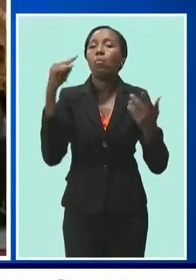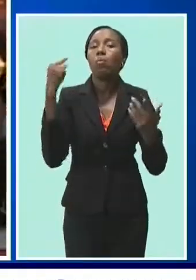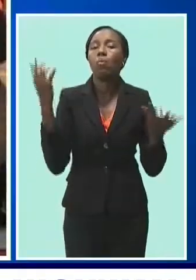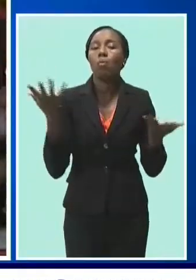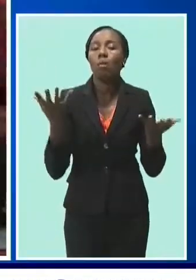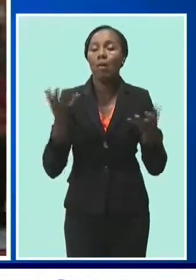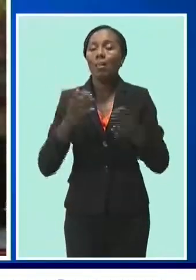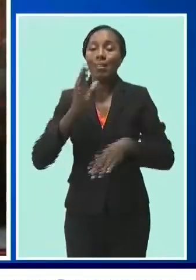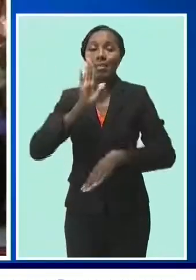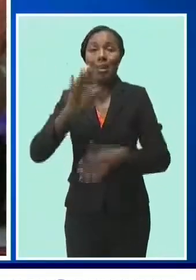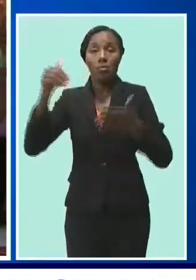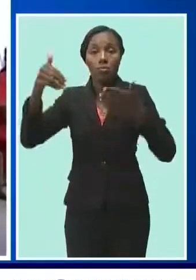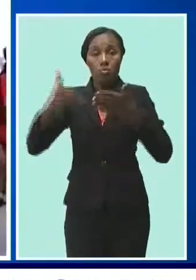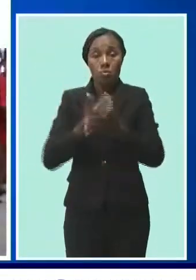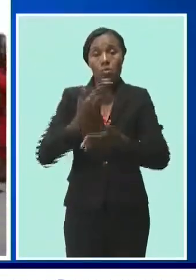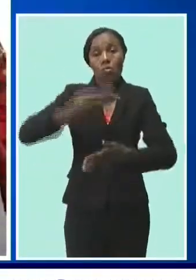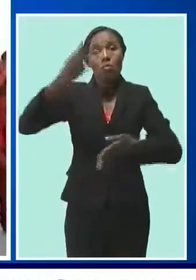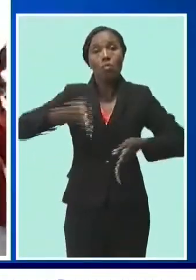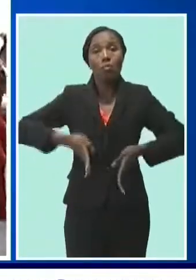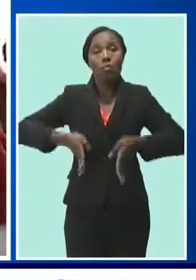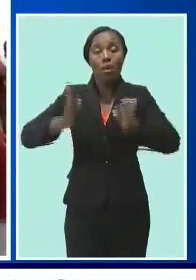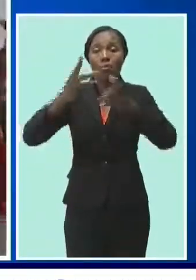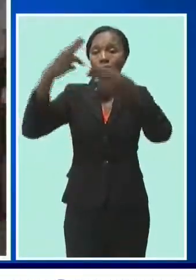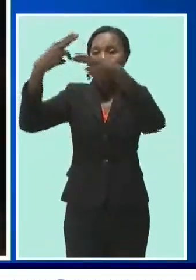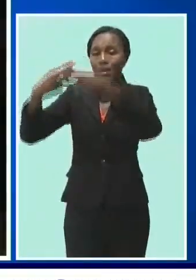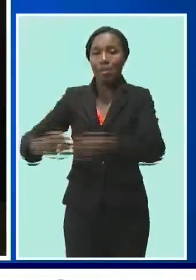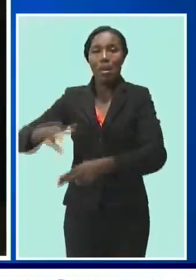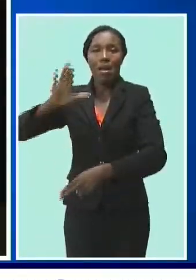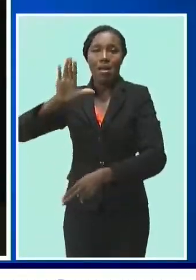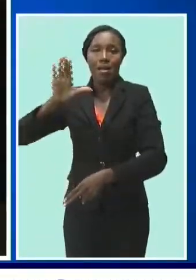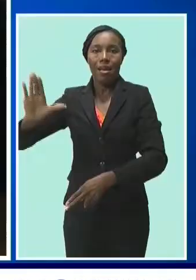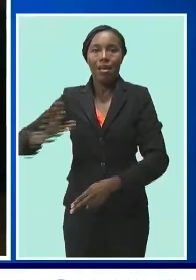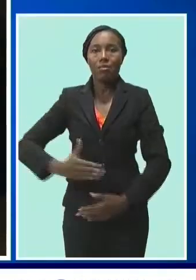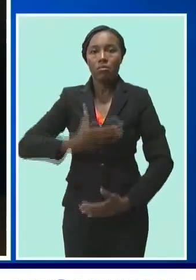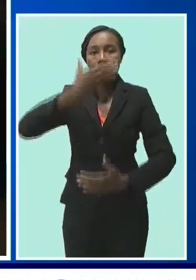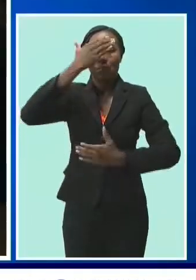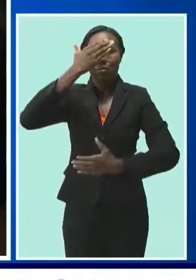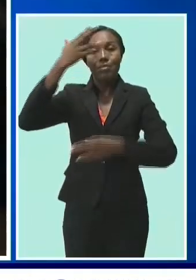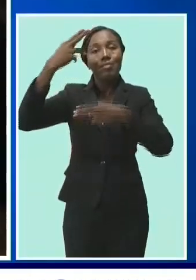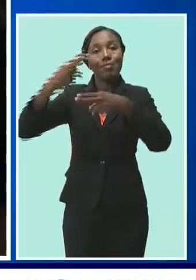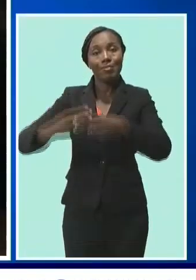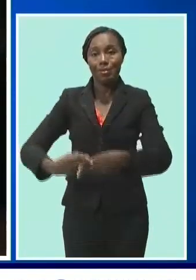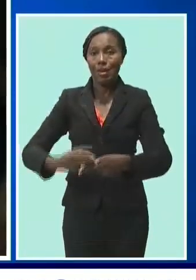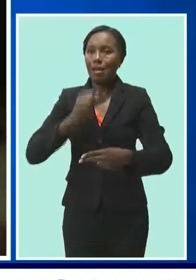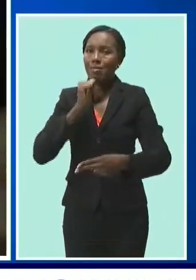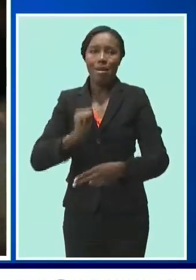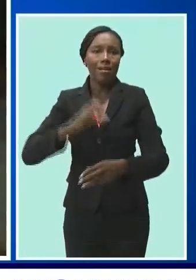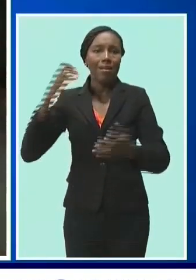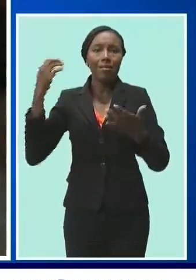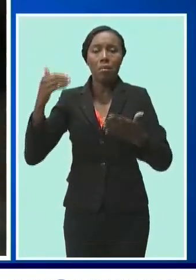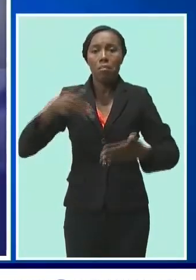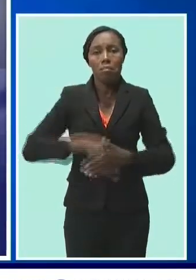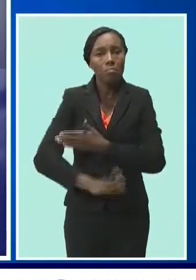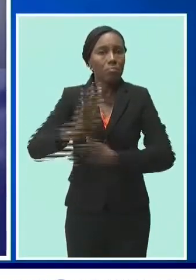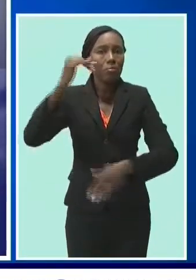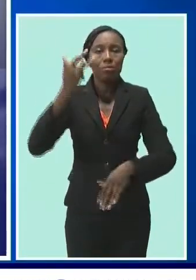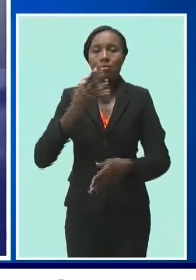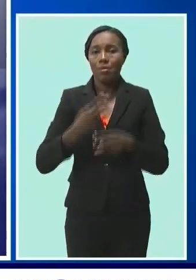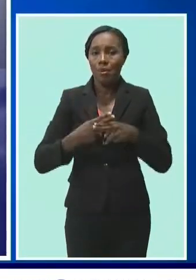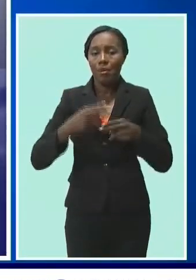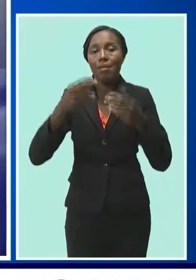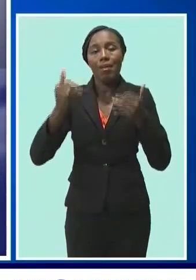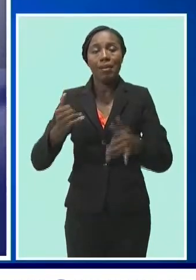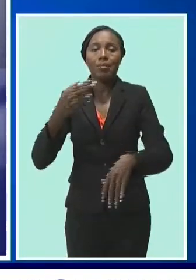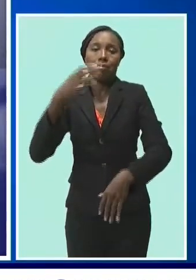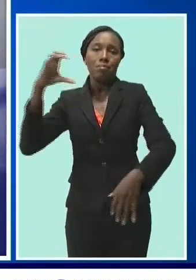the new highway be named after his stage name and not his given name, hence the Mighty Griner